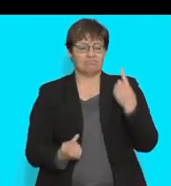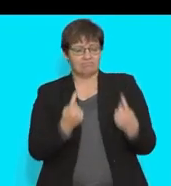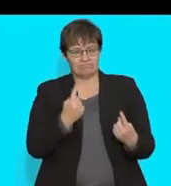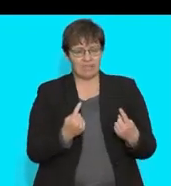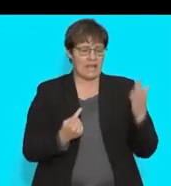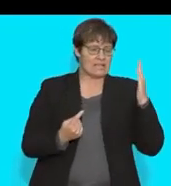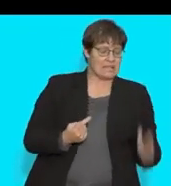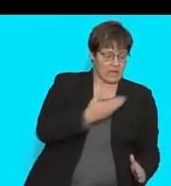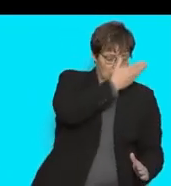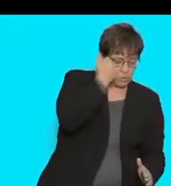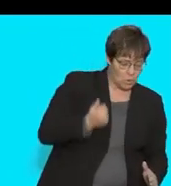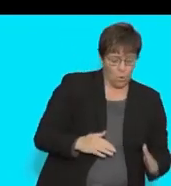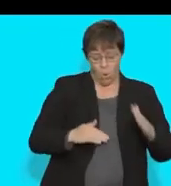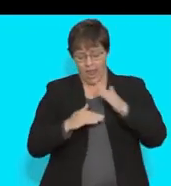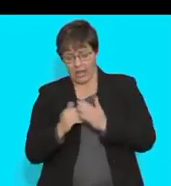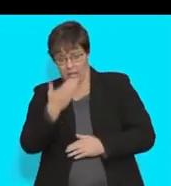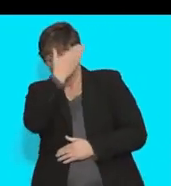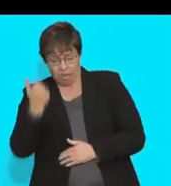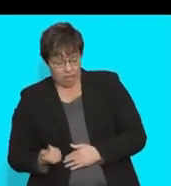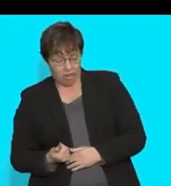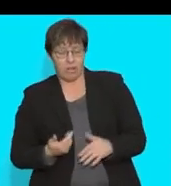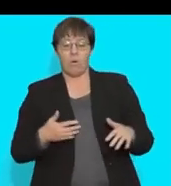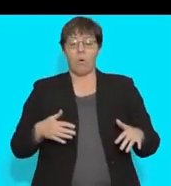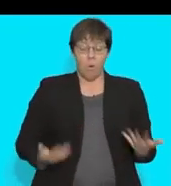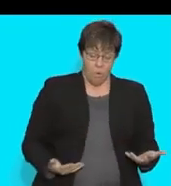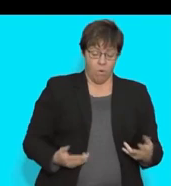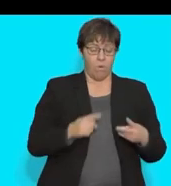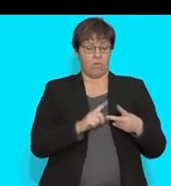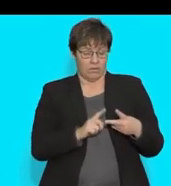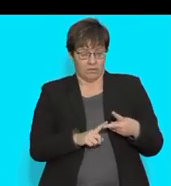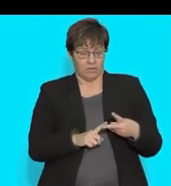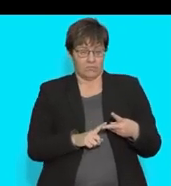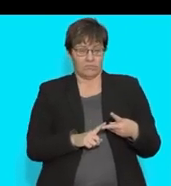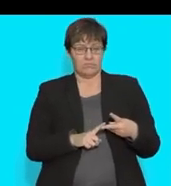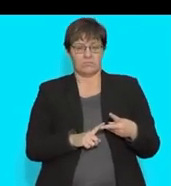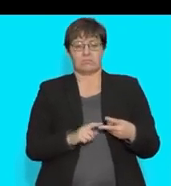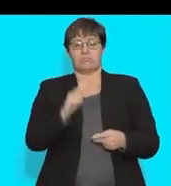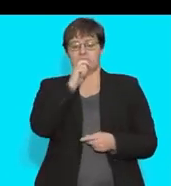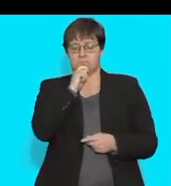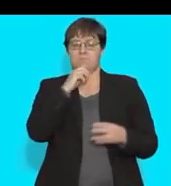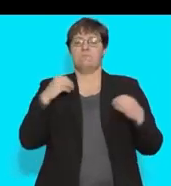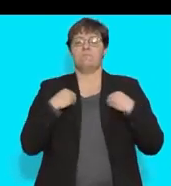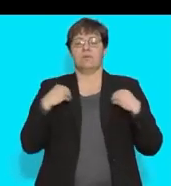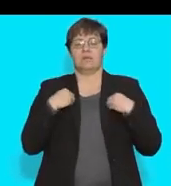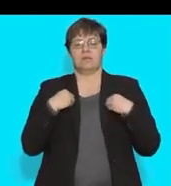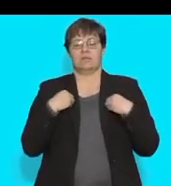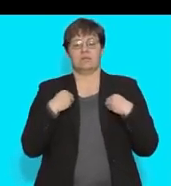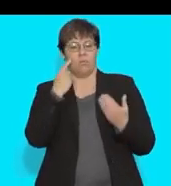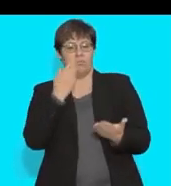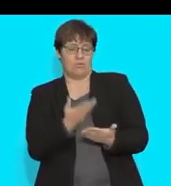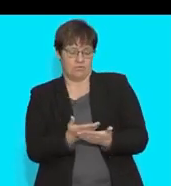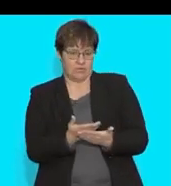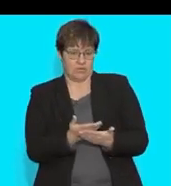find unknown sides and unknown angles, or to actually use it to find the properties or to prove